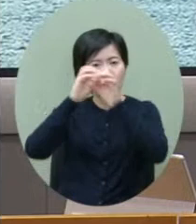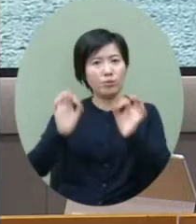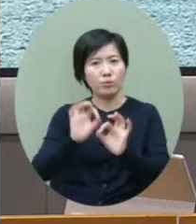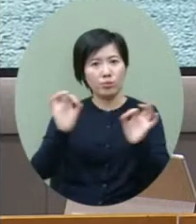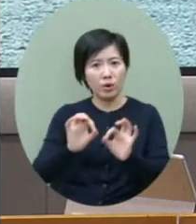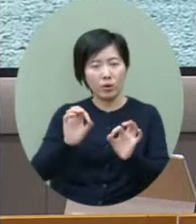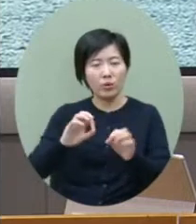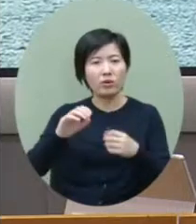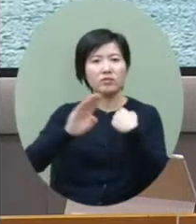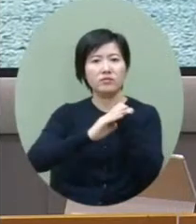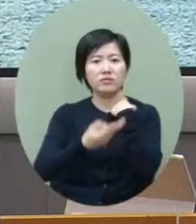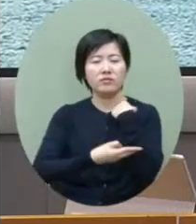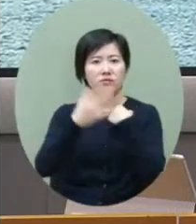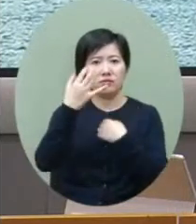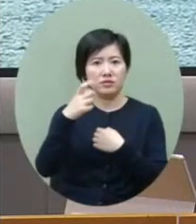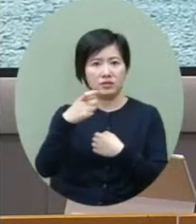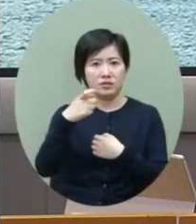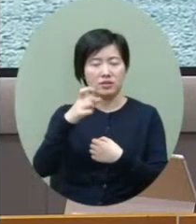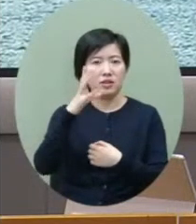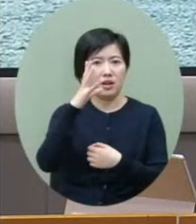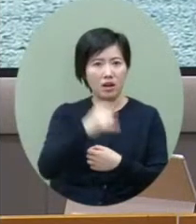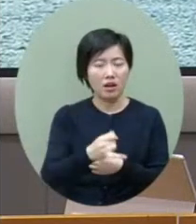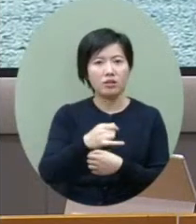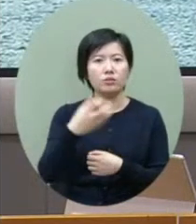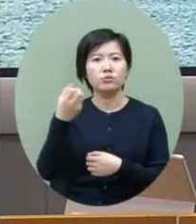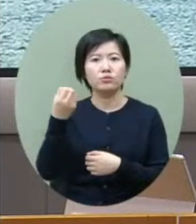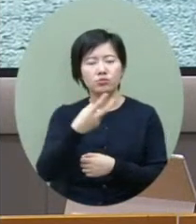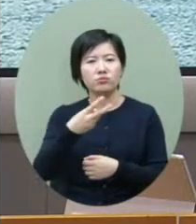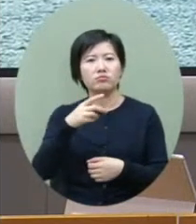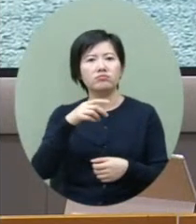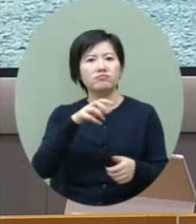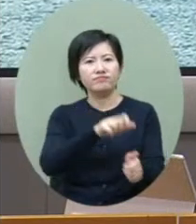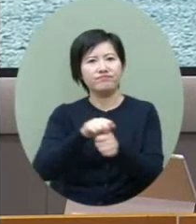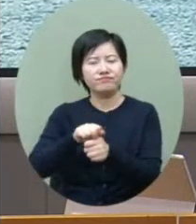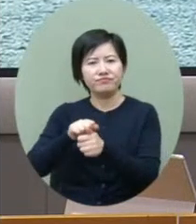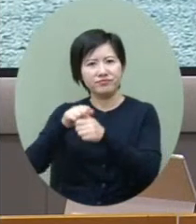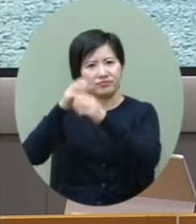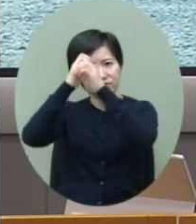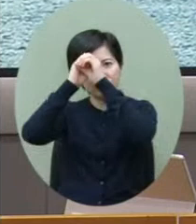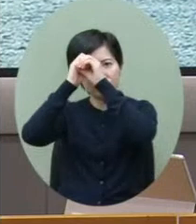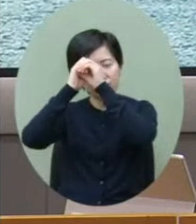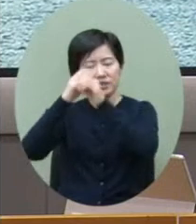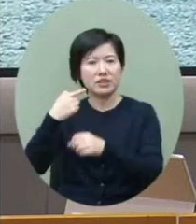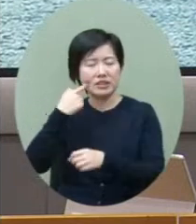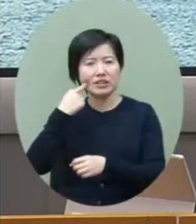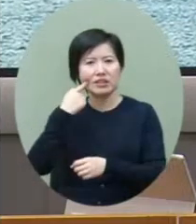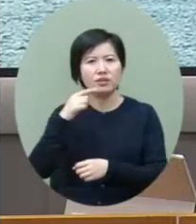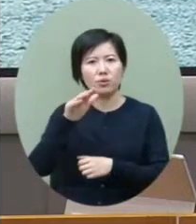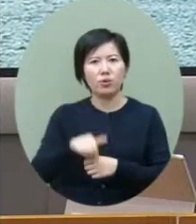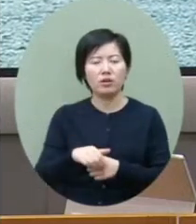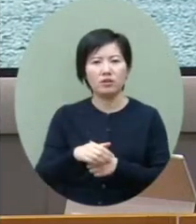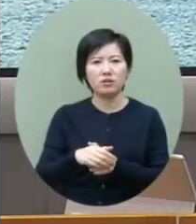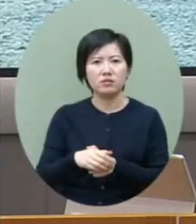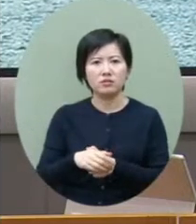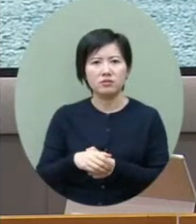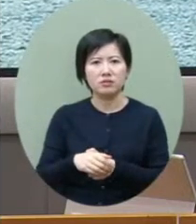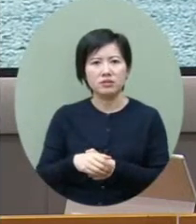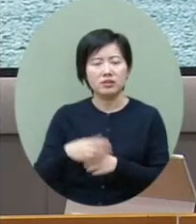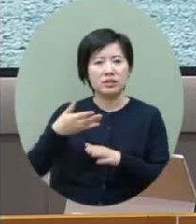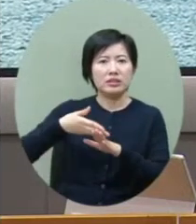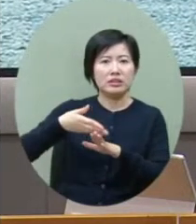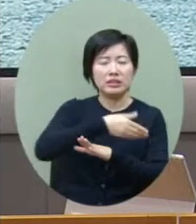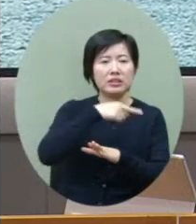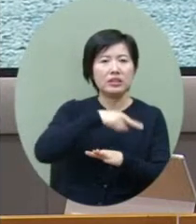For those who did not take the compulsory test, they would be asked to do the test immediately